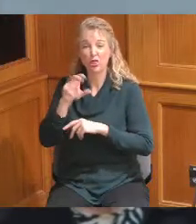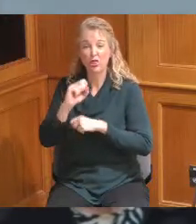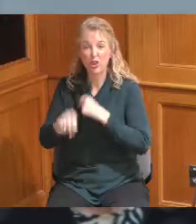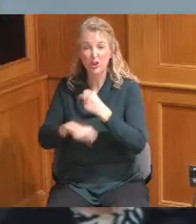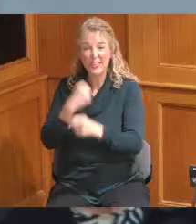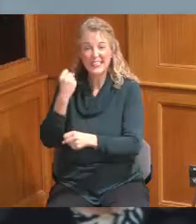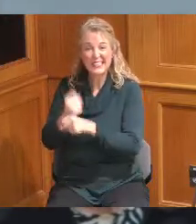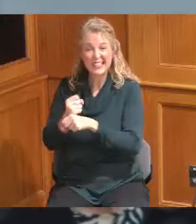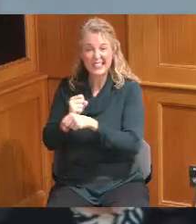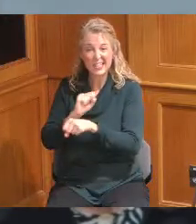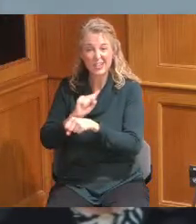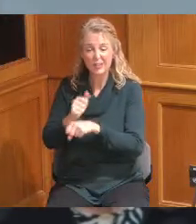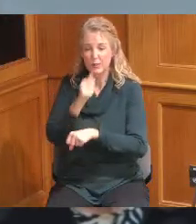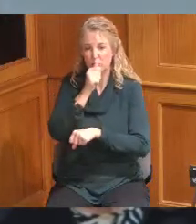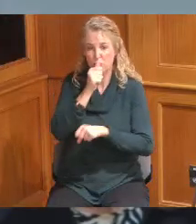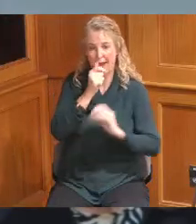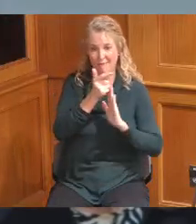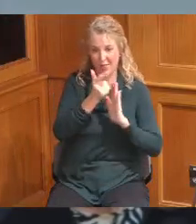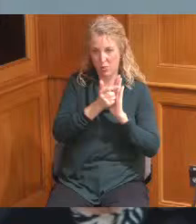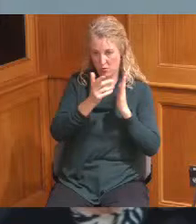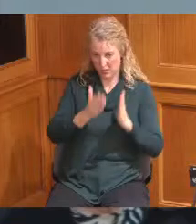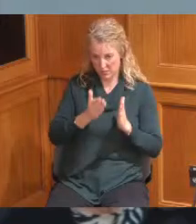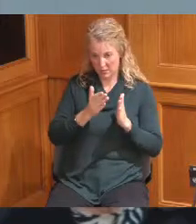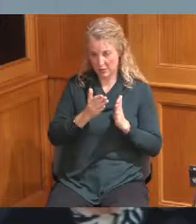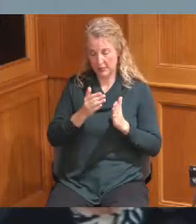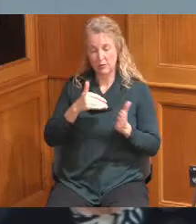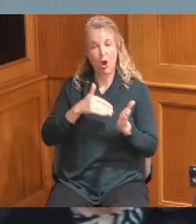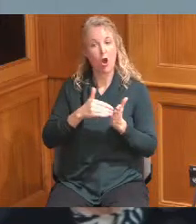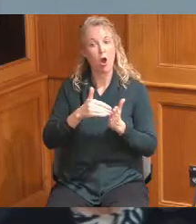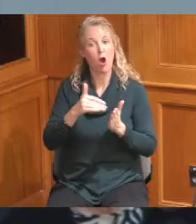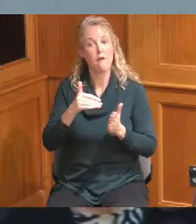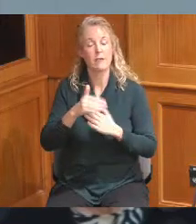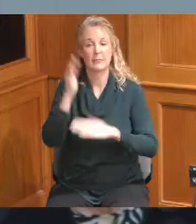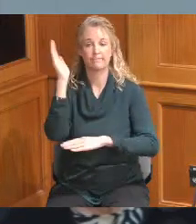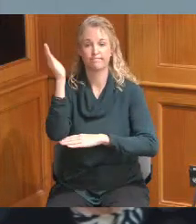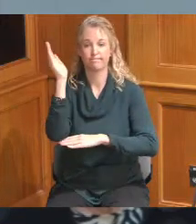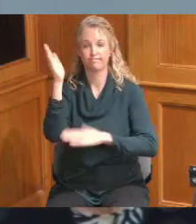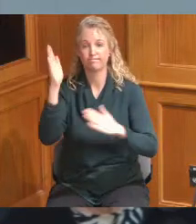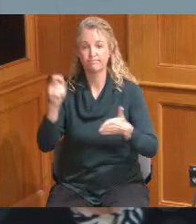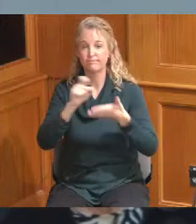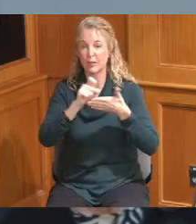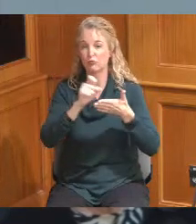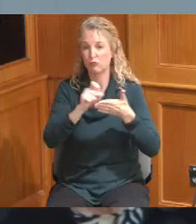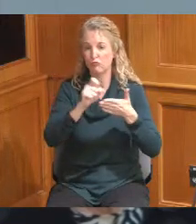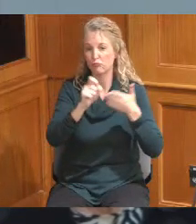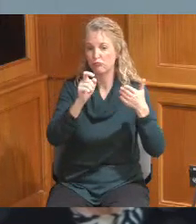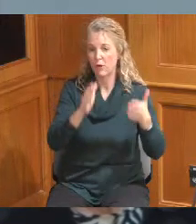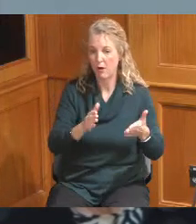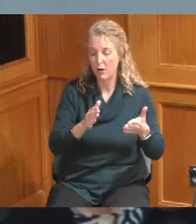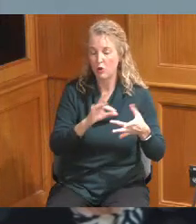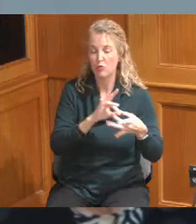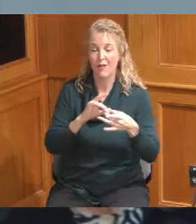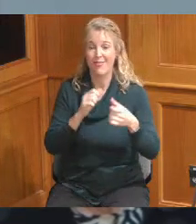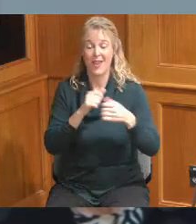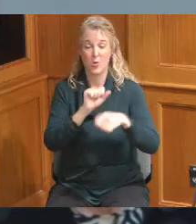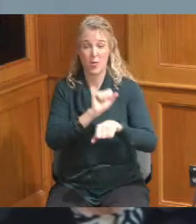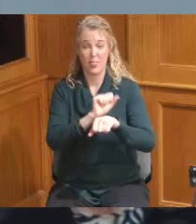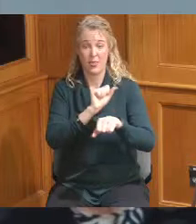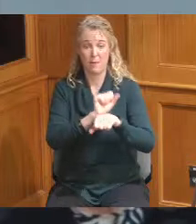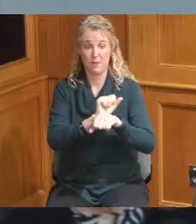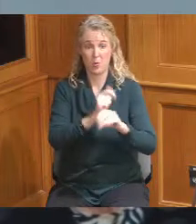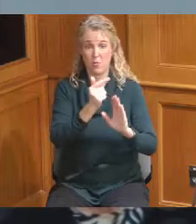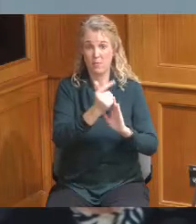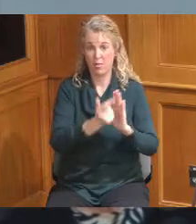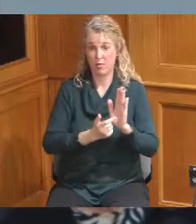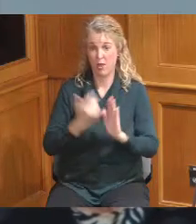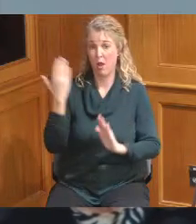years in private practice, Judge Moore was a frequent lecturer and author on topics related to employment law and previously